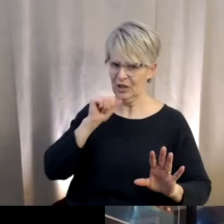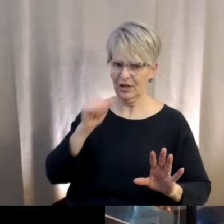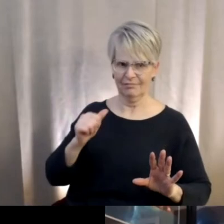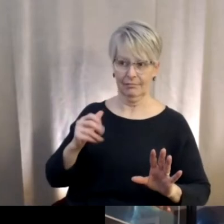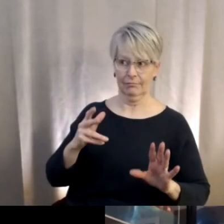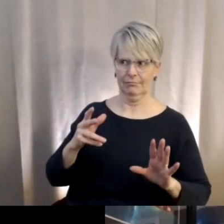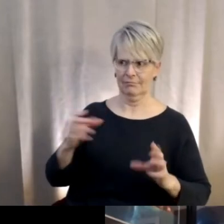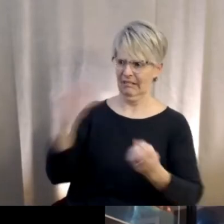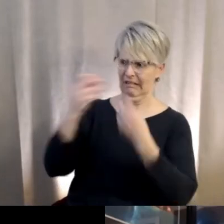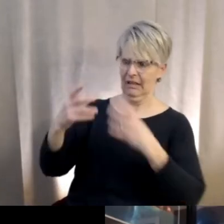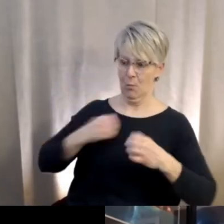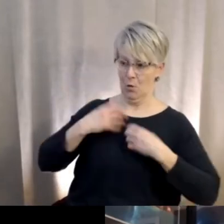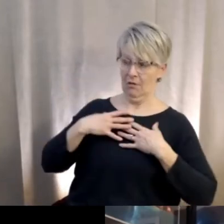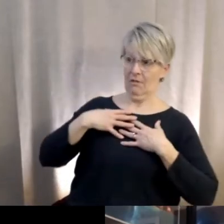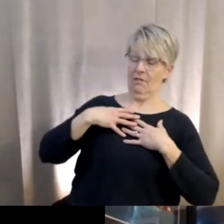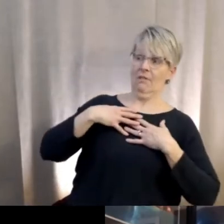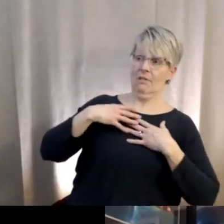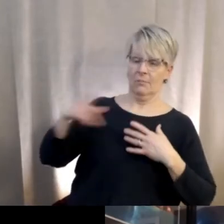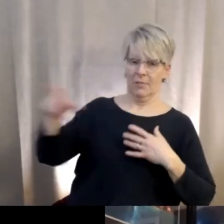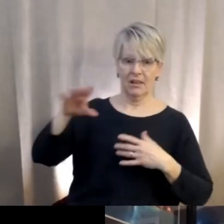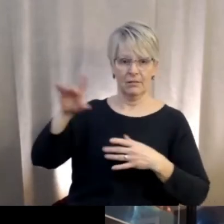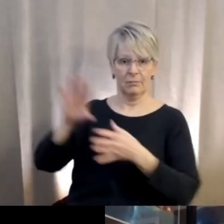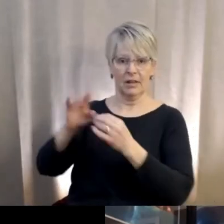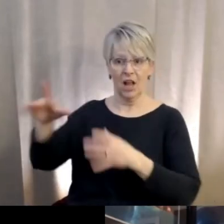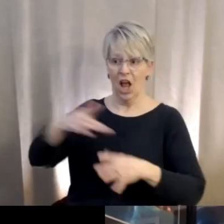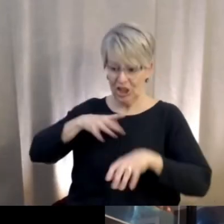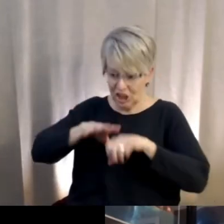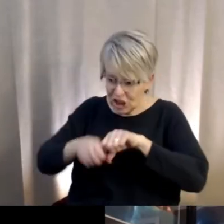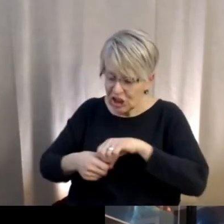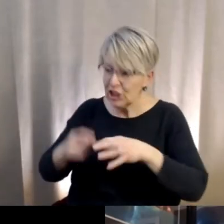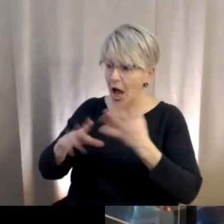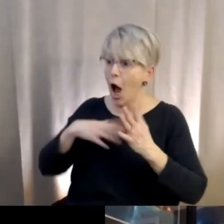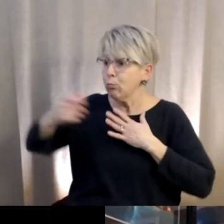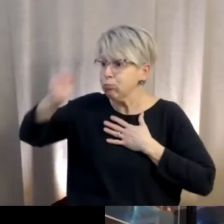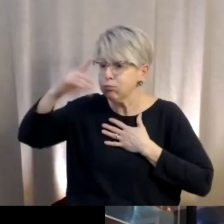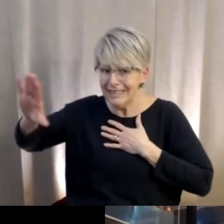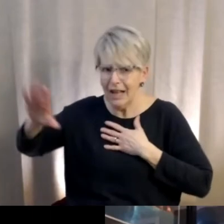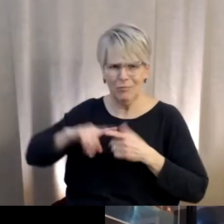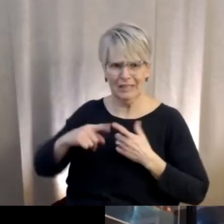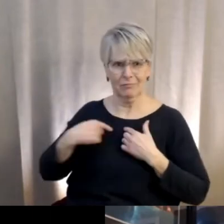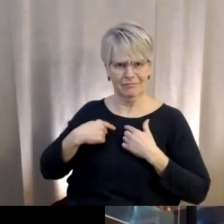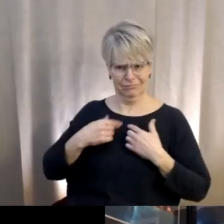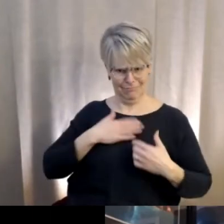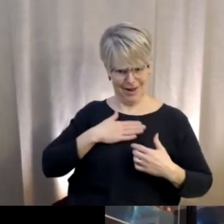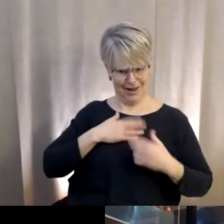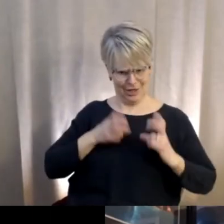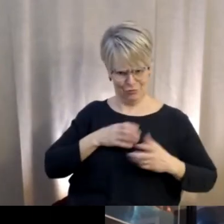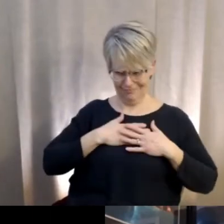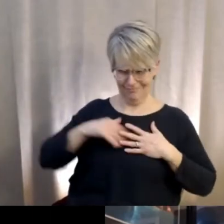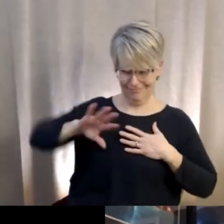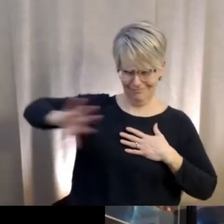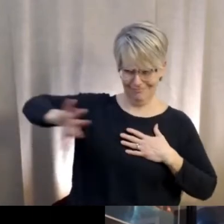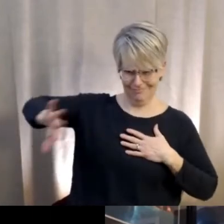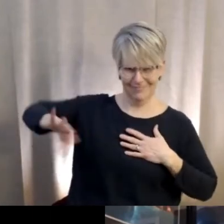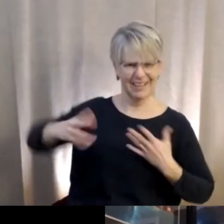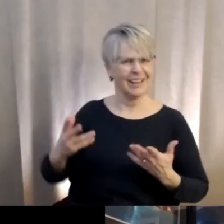emotionally manage. When everybody wants to talk about their own bereavement, and like totally understand, but it's kind of the time